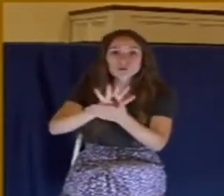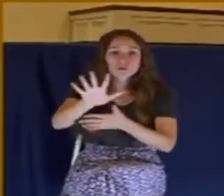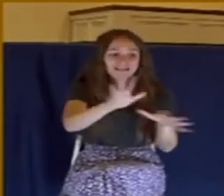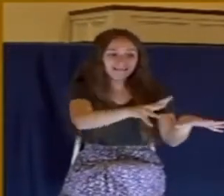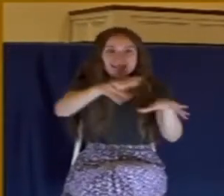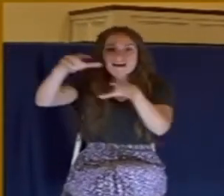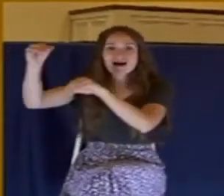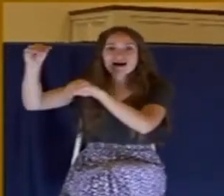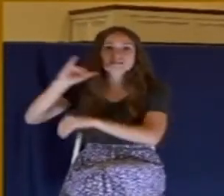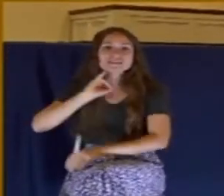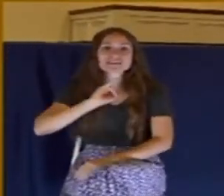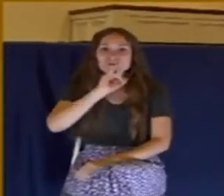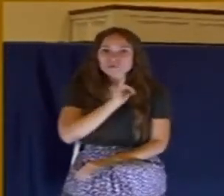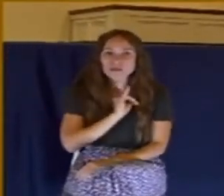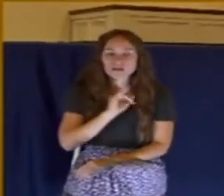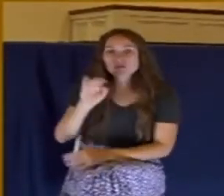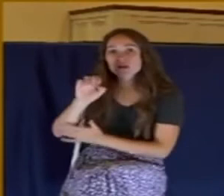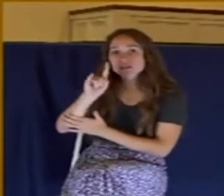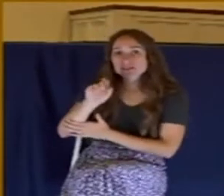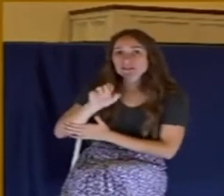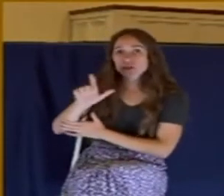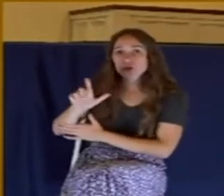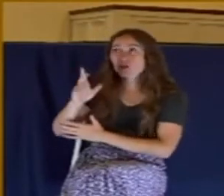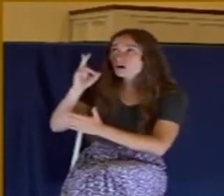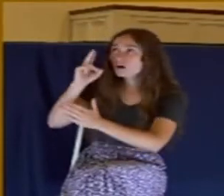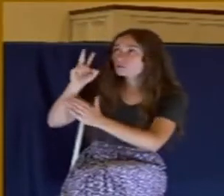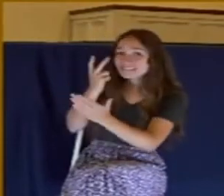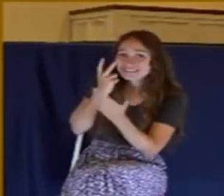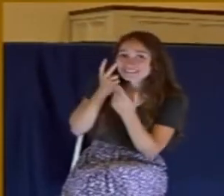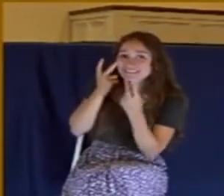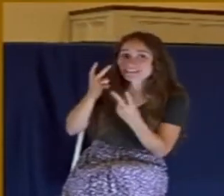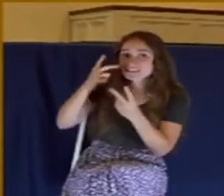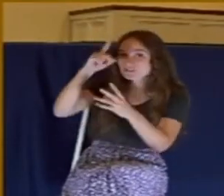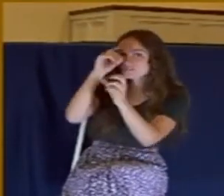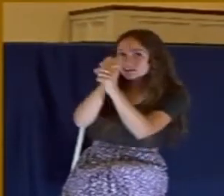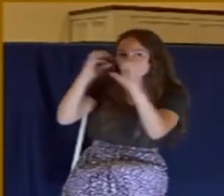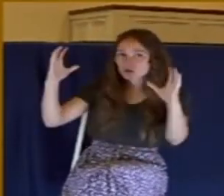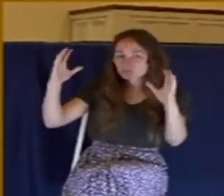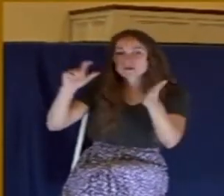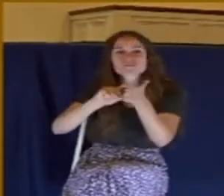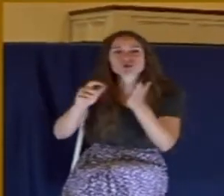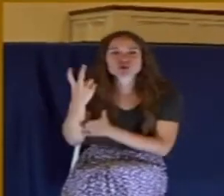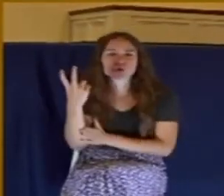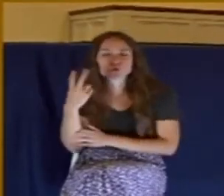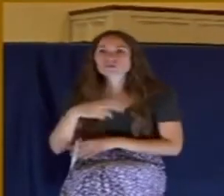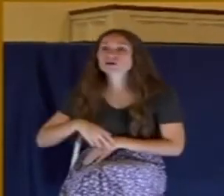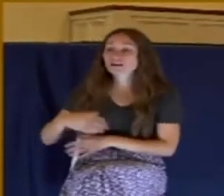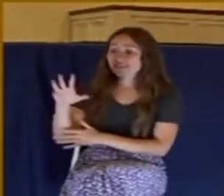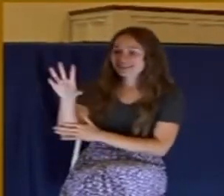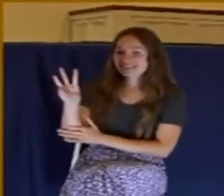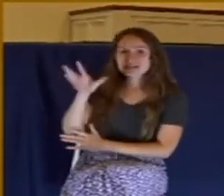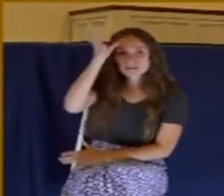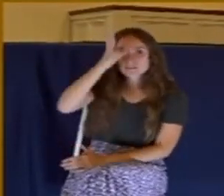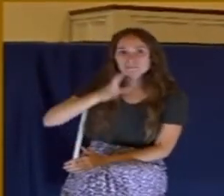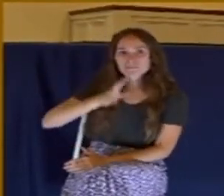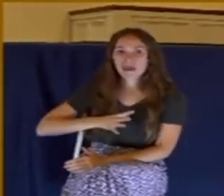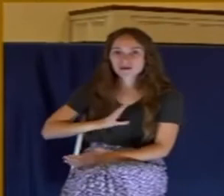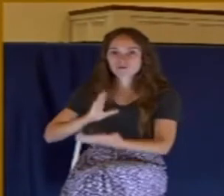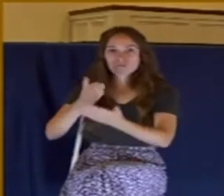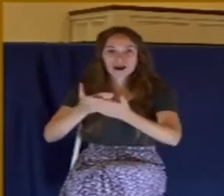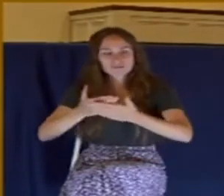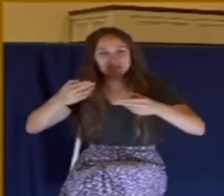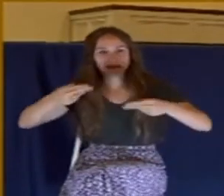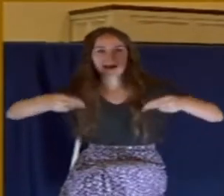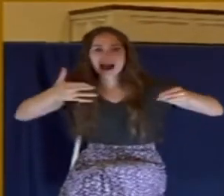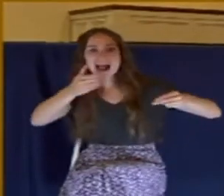Ezekiel sees in his vision, look in chapter 9, look down in verse number 2, "And behold, six men came from the way of the higher gate, which lieth toward the north, and every man a